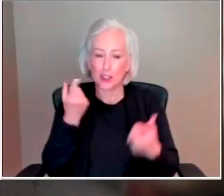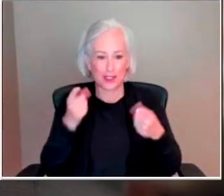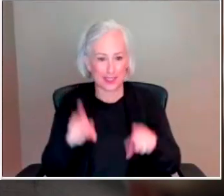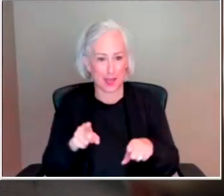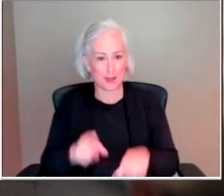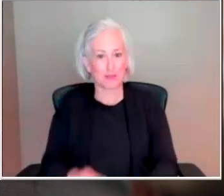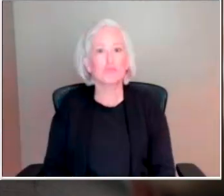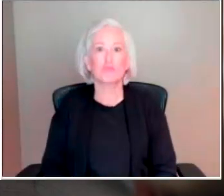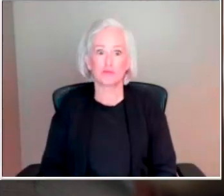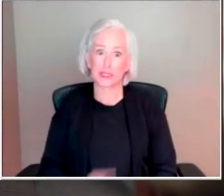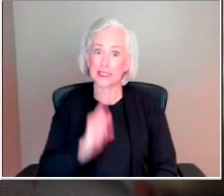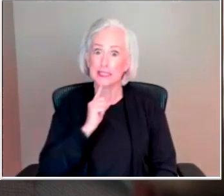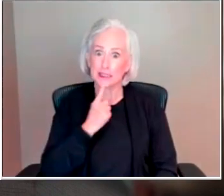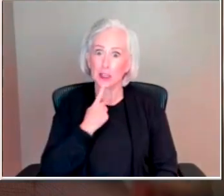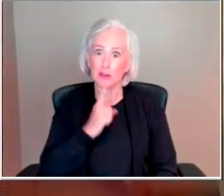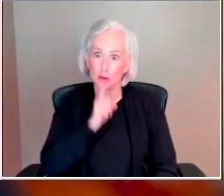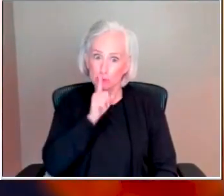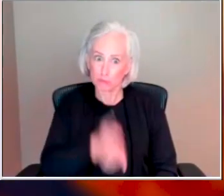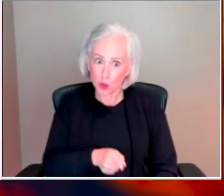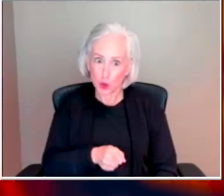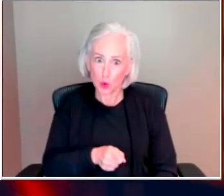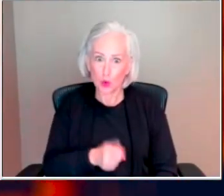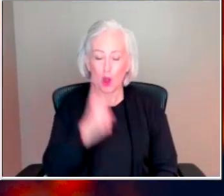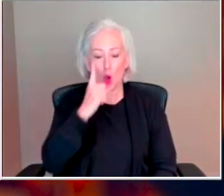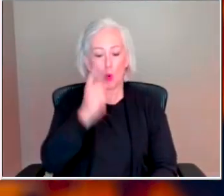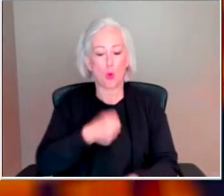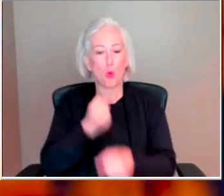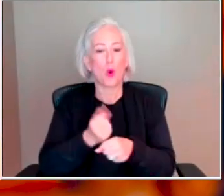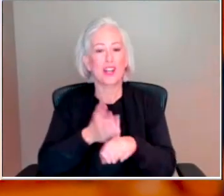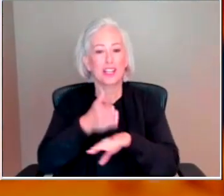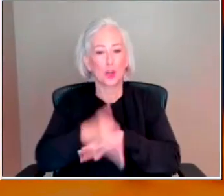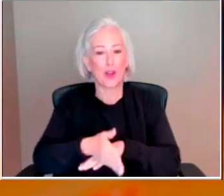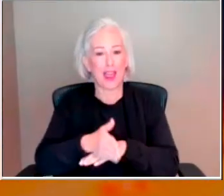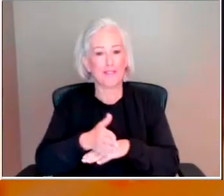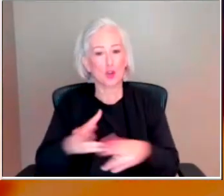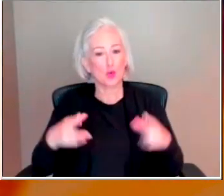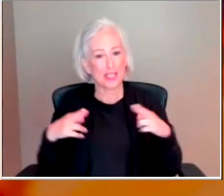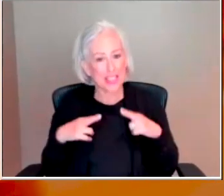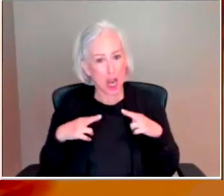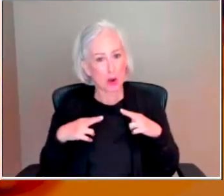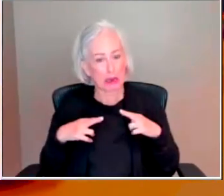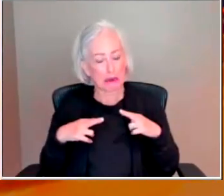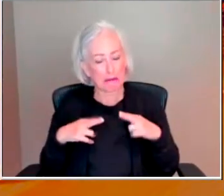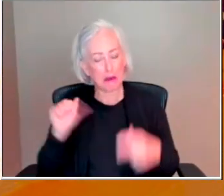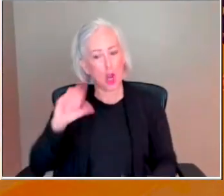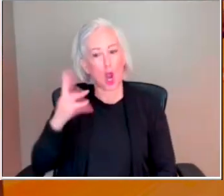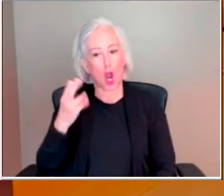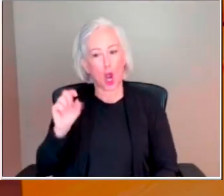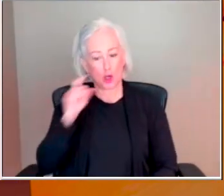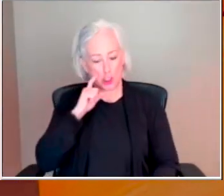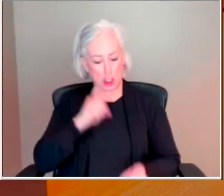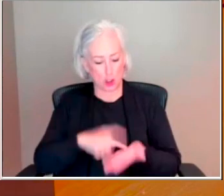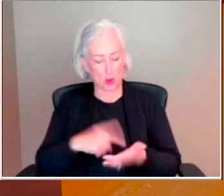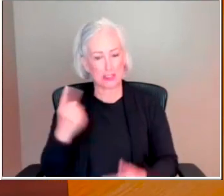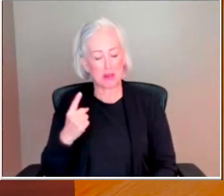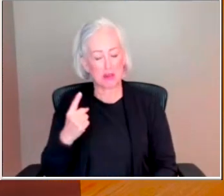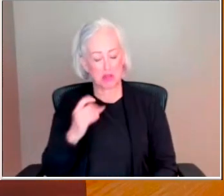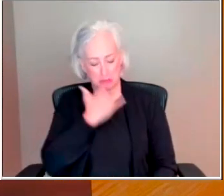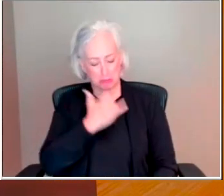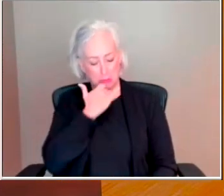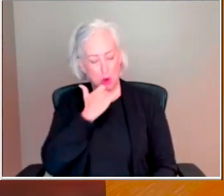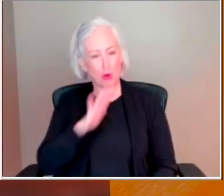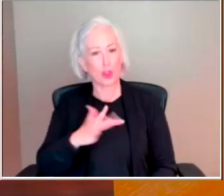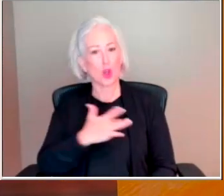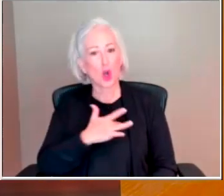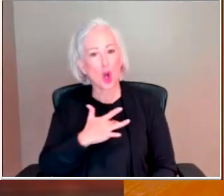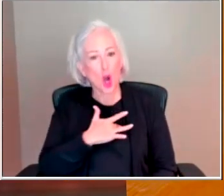it was. About a year after retiring, Archie noticed something was wrong with her heart. But looking back, she says the signs had been there